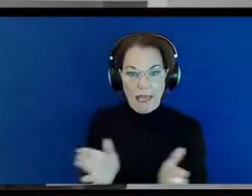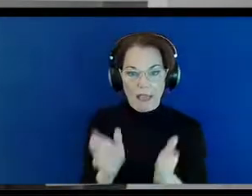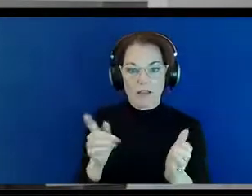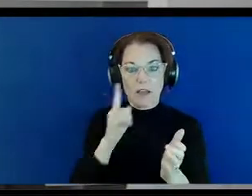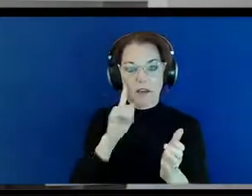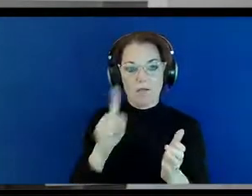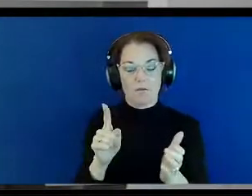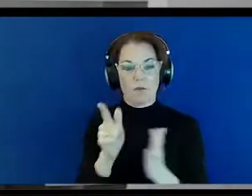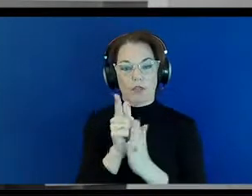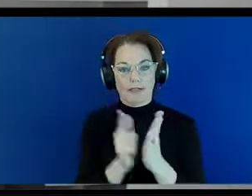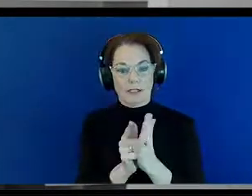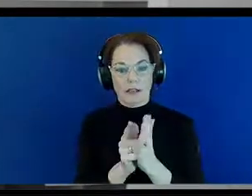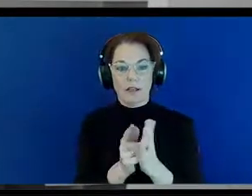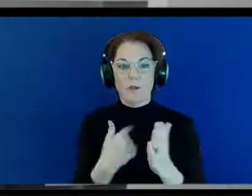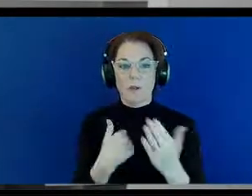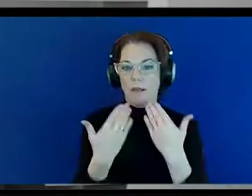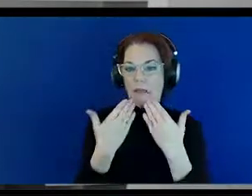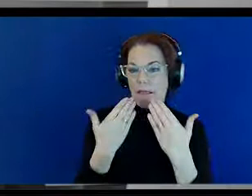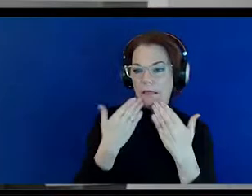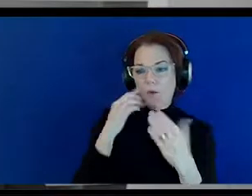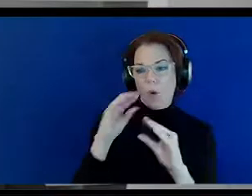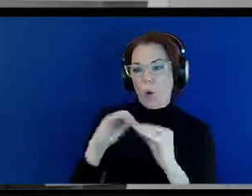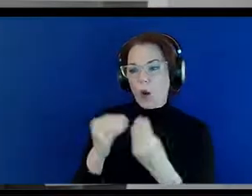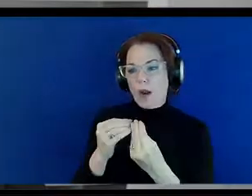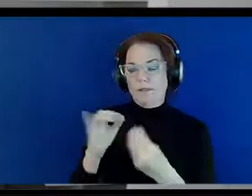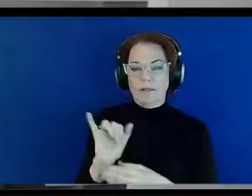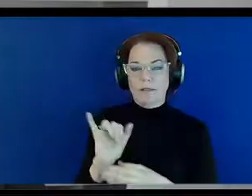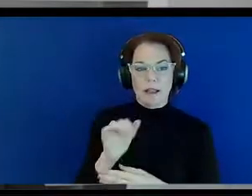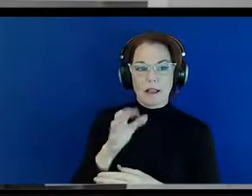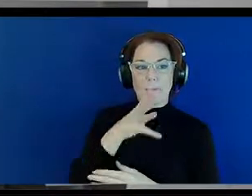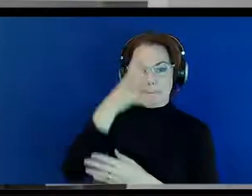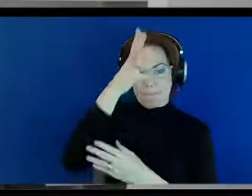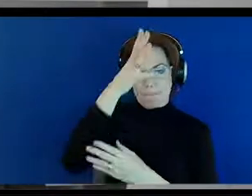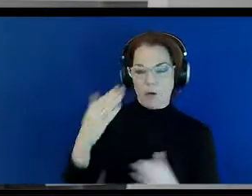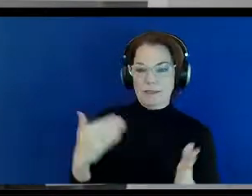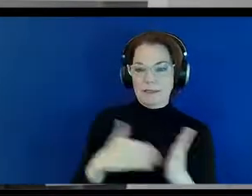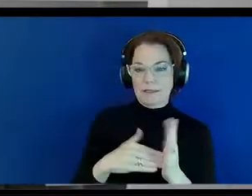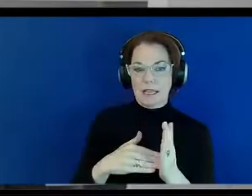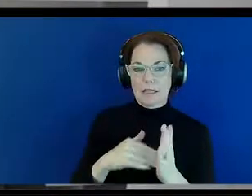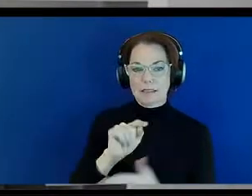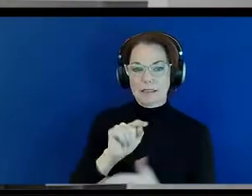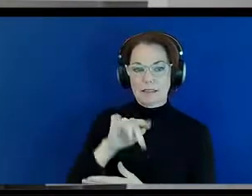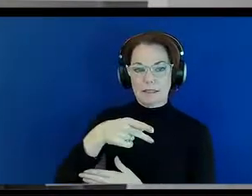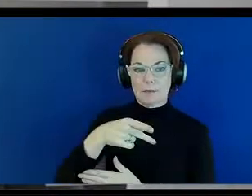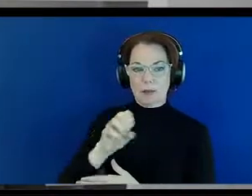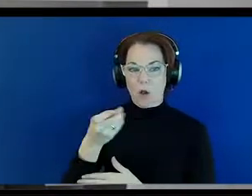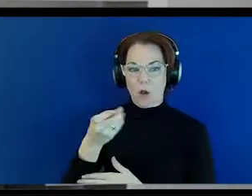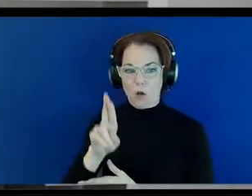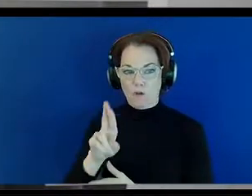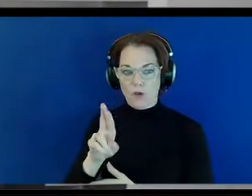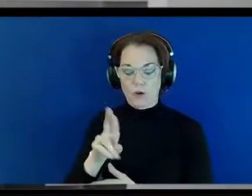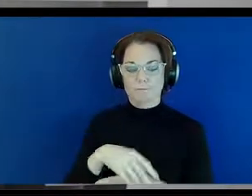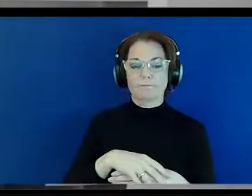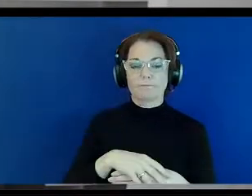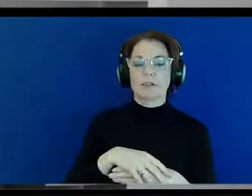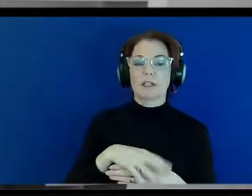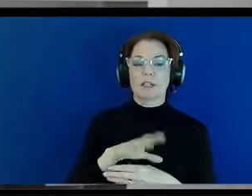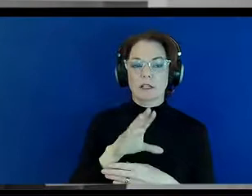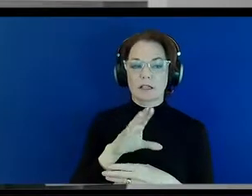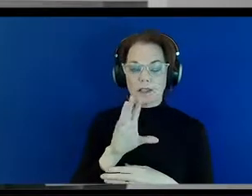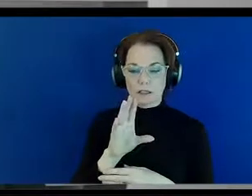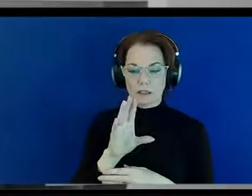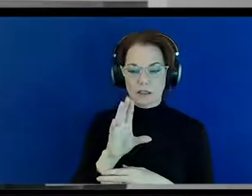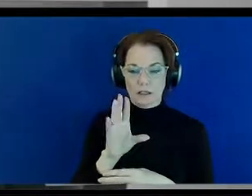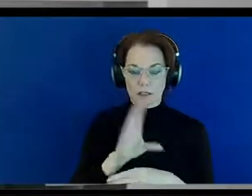our partnership with organizations such as Parents Against Tip Over, Kids in Danger, and the Consumer Federation of America, who share